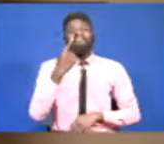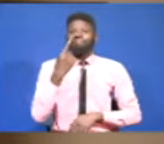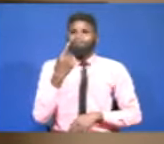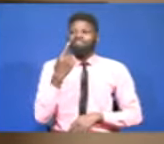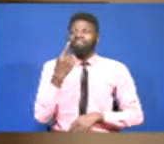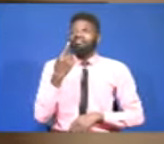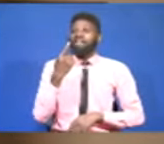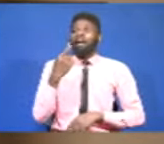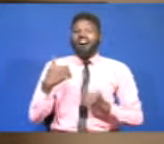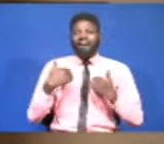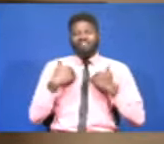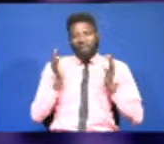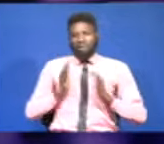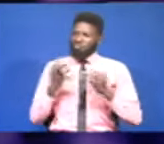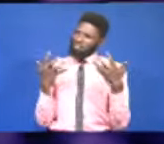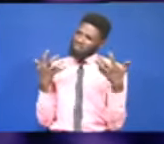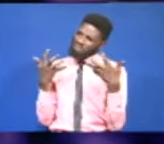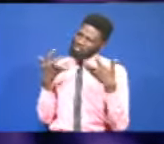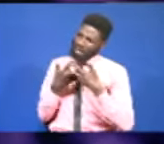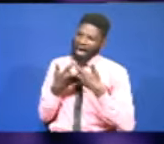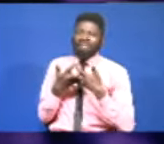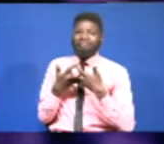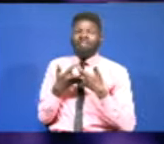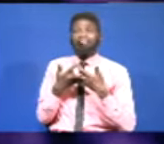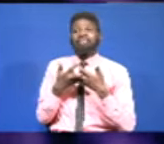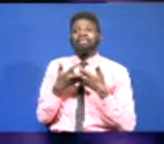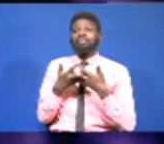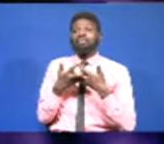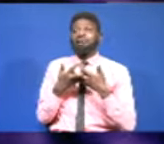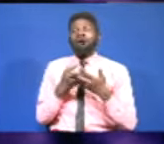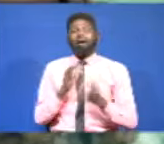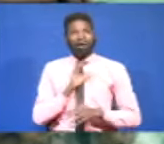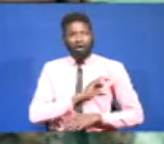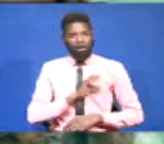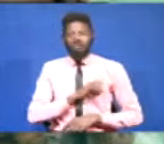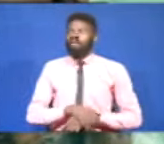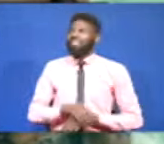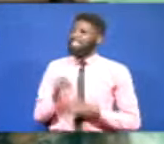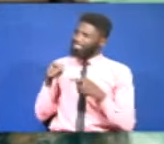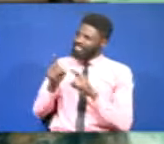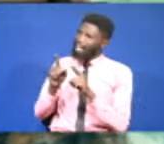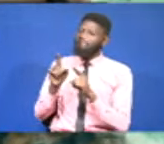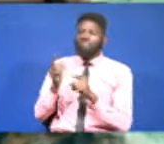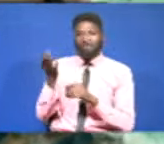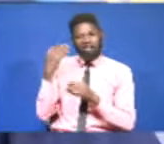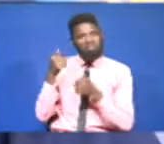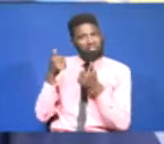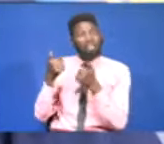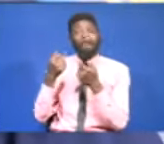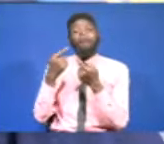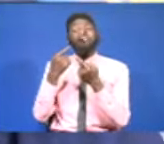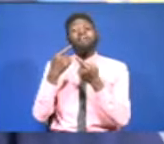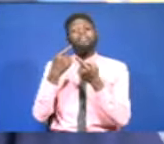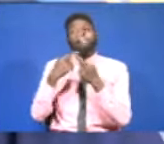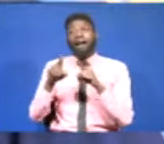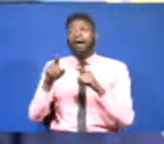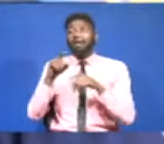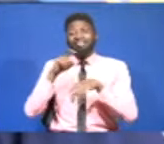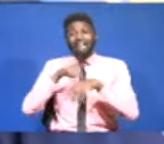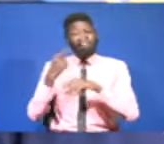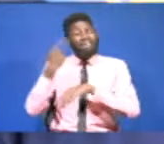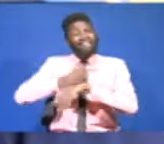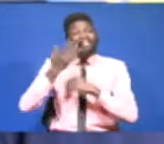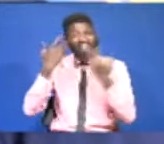hard and he was quite cool. He was messed up by the end of the day and he was very positive and he walked